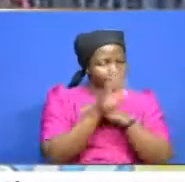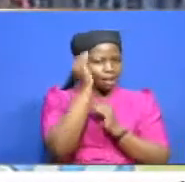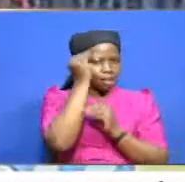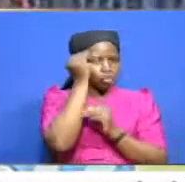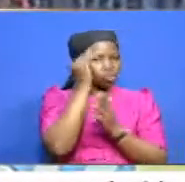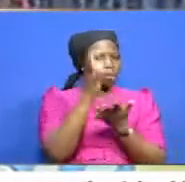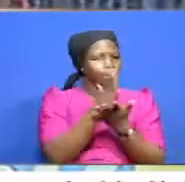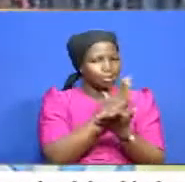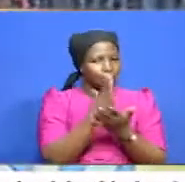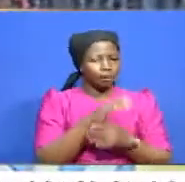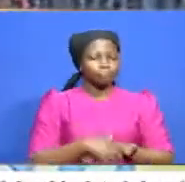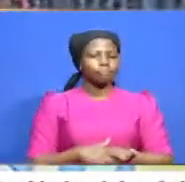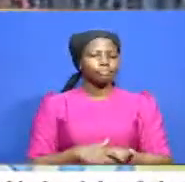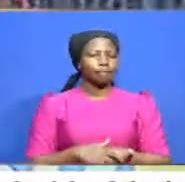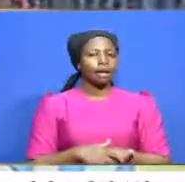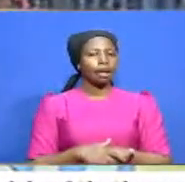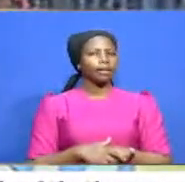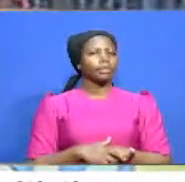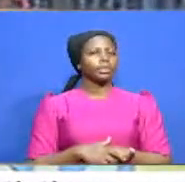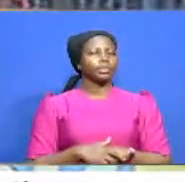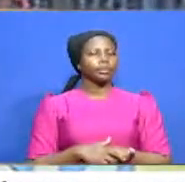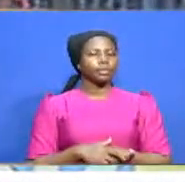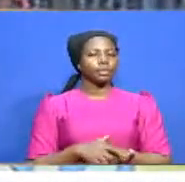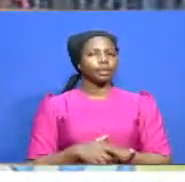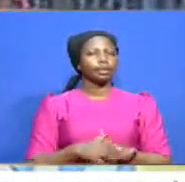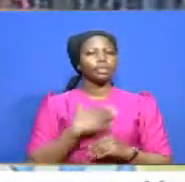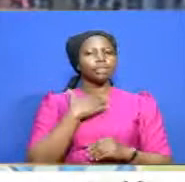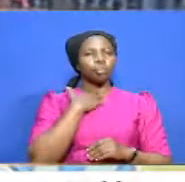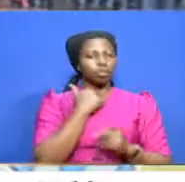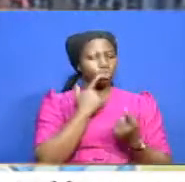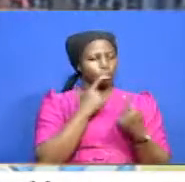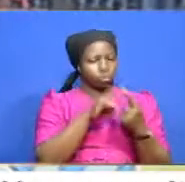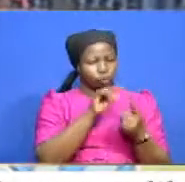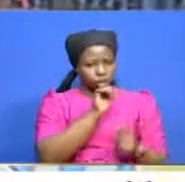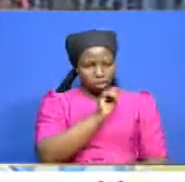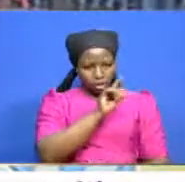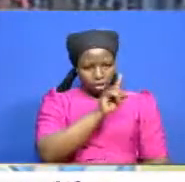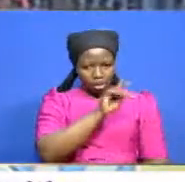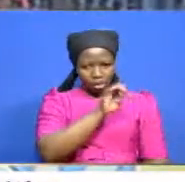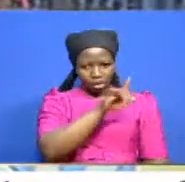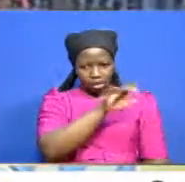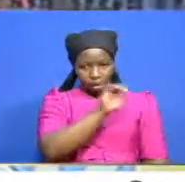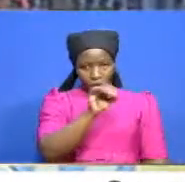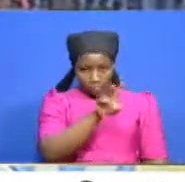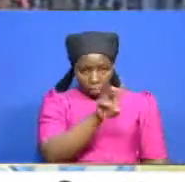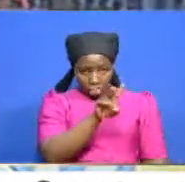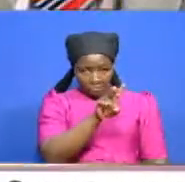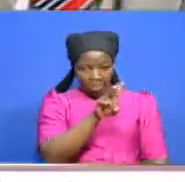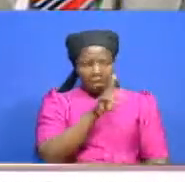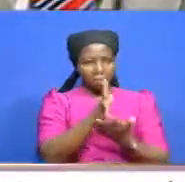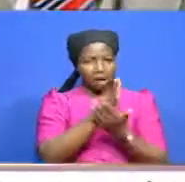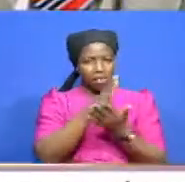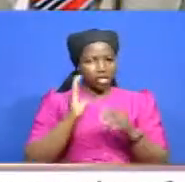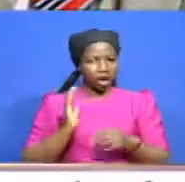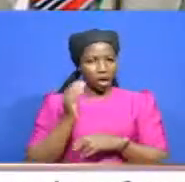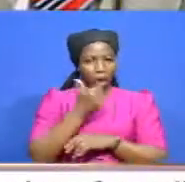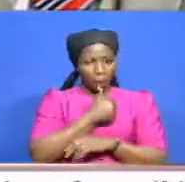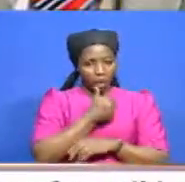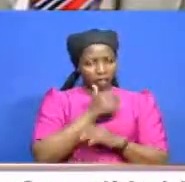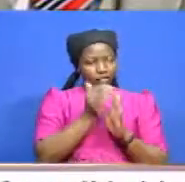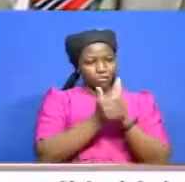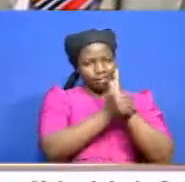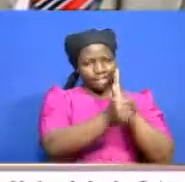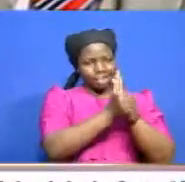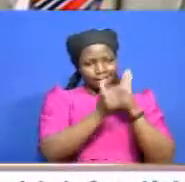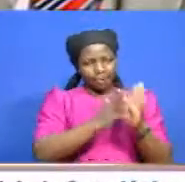sector. And I just want to get to Akelo. Both of you were part of actually the committee of experts that were drawn